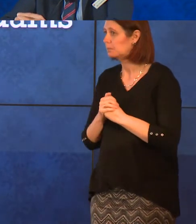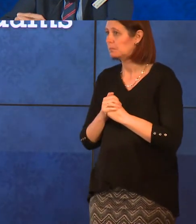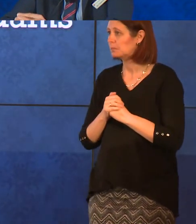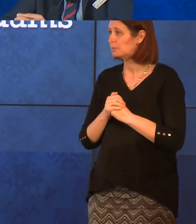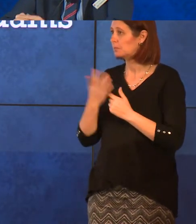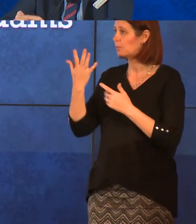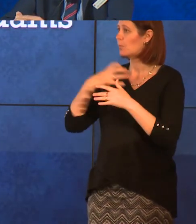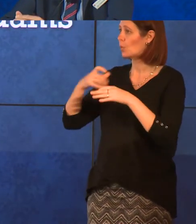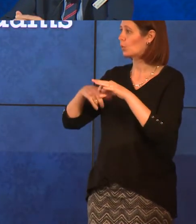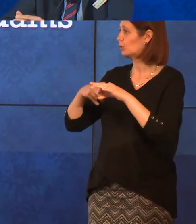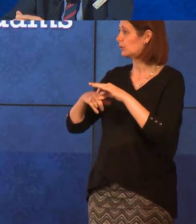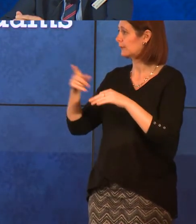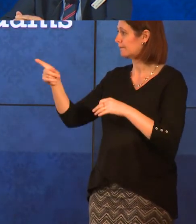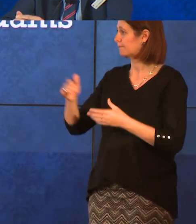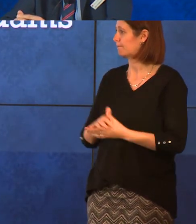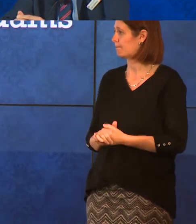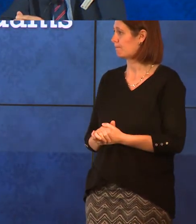Any more questions? Okay.